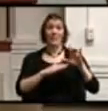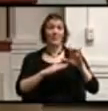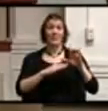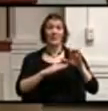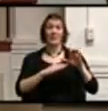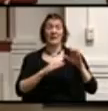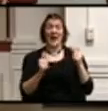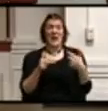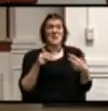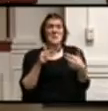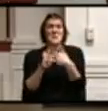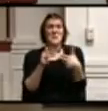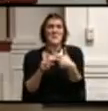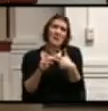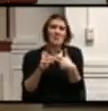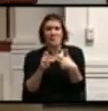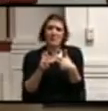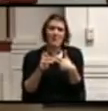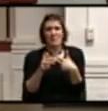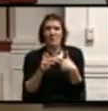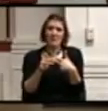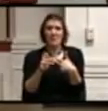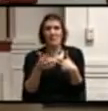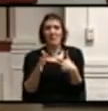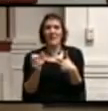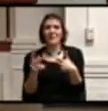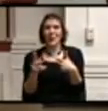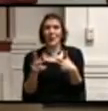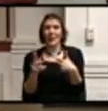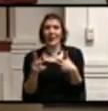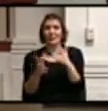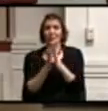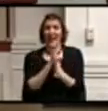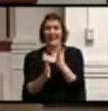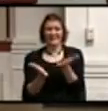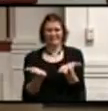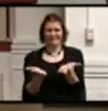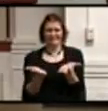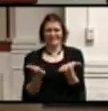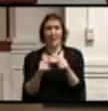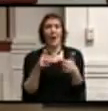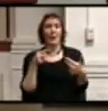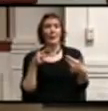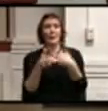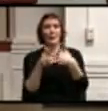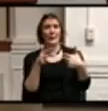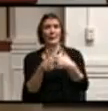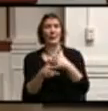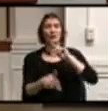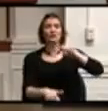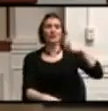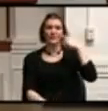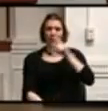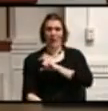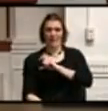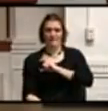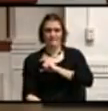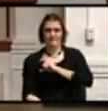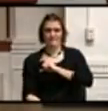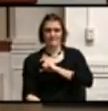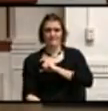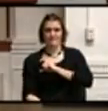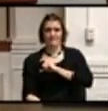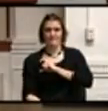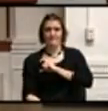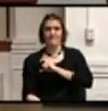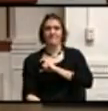here two ways for any traffic, but the potential is we could make it two ways only for police and